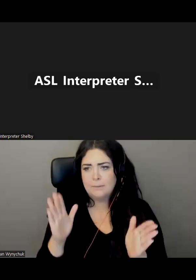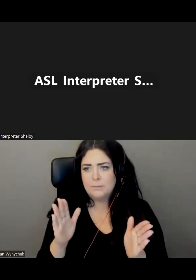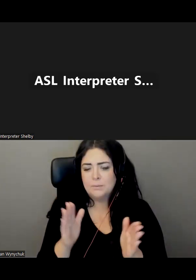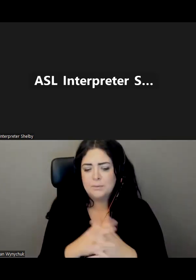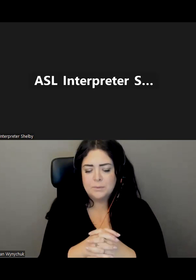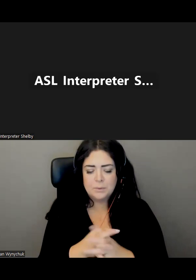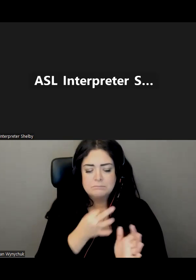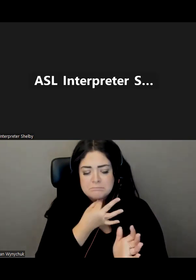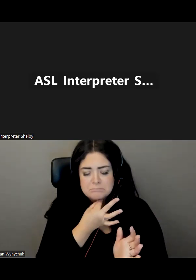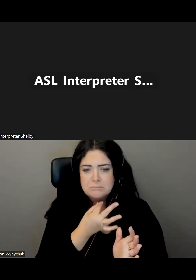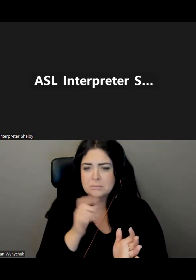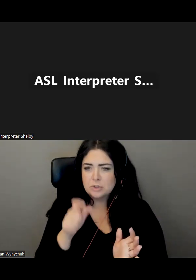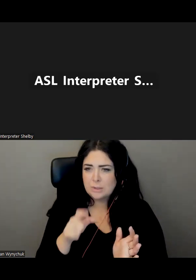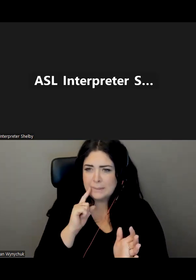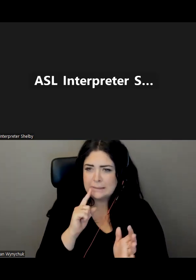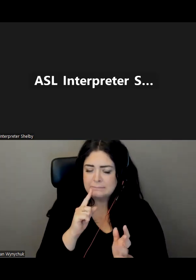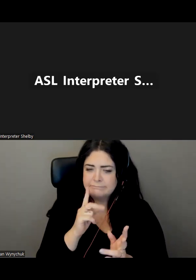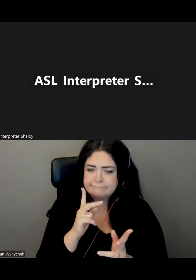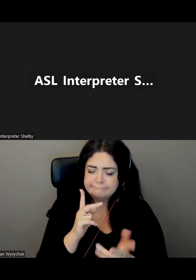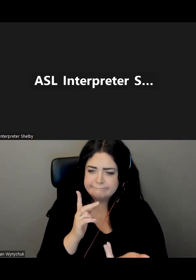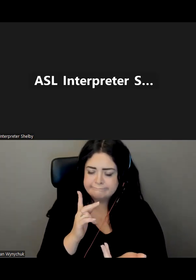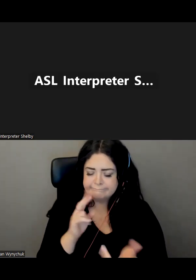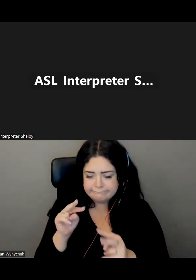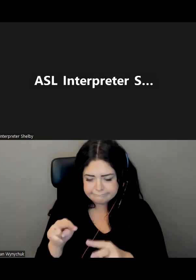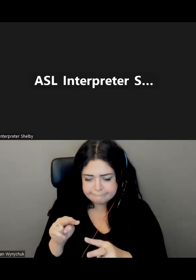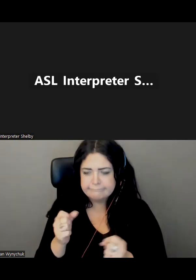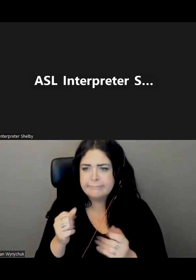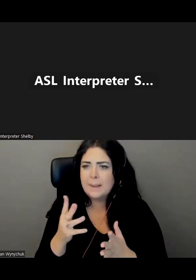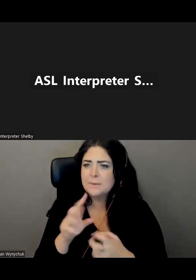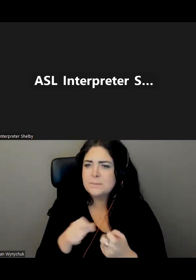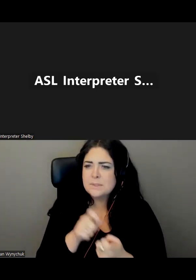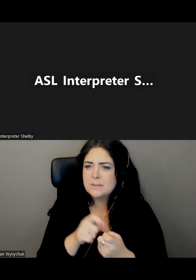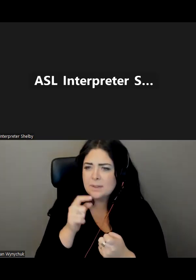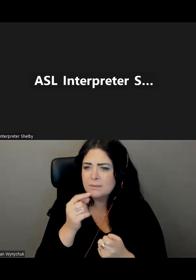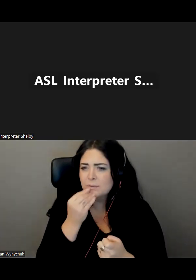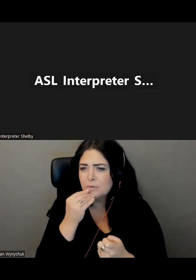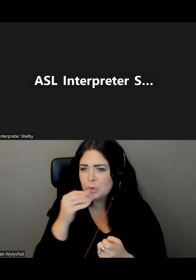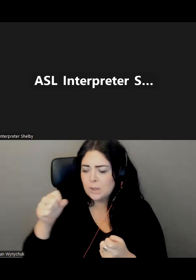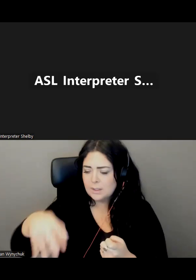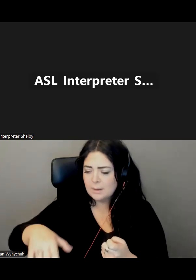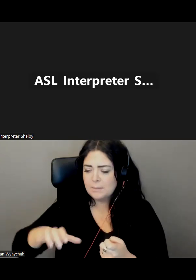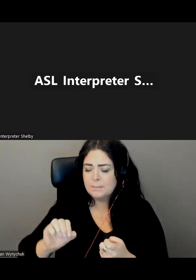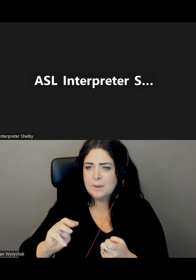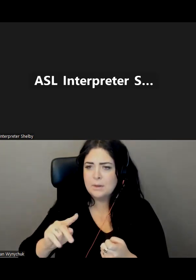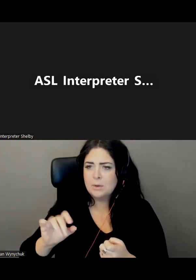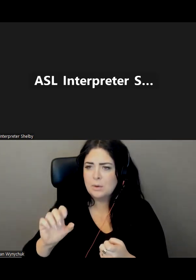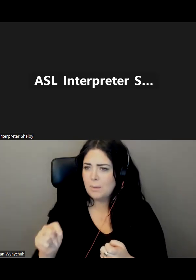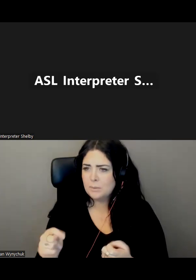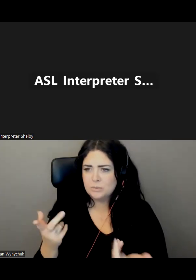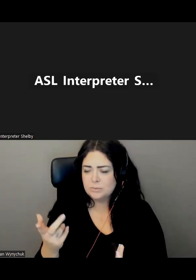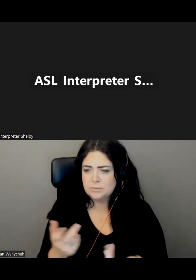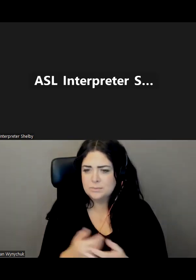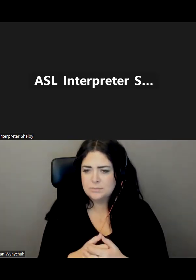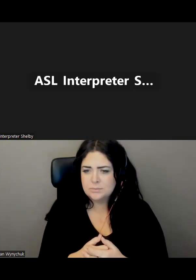just wondering, should I be careful how much of a particular food I put in my outdoor composter, which